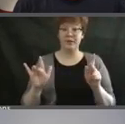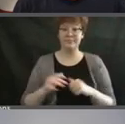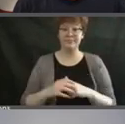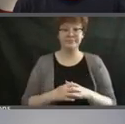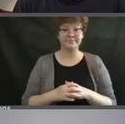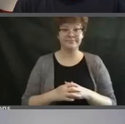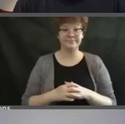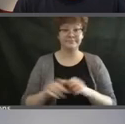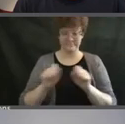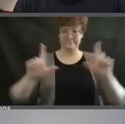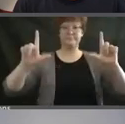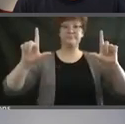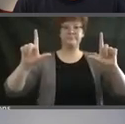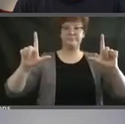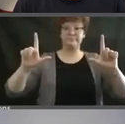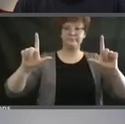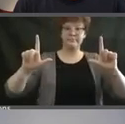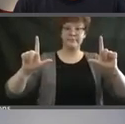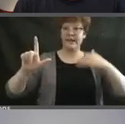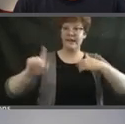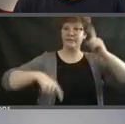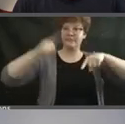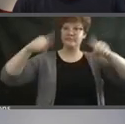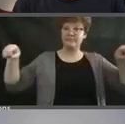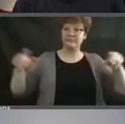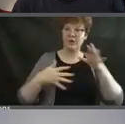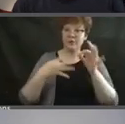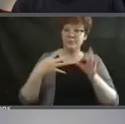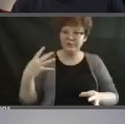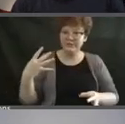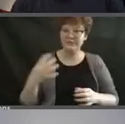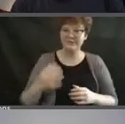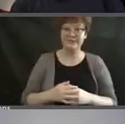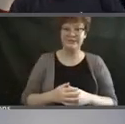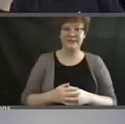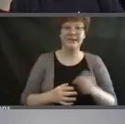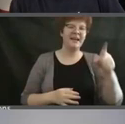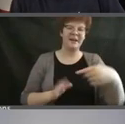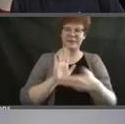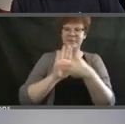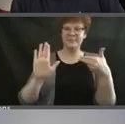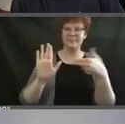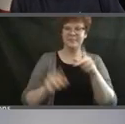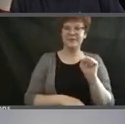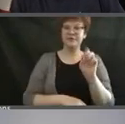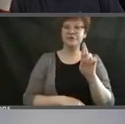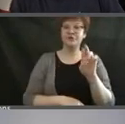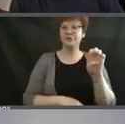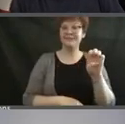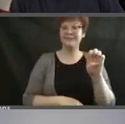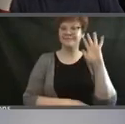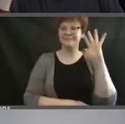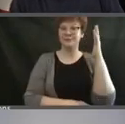And then I have these various options available to me. And I'm going to name this one tree. That's what it is.